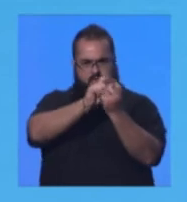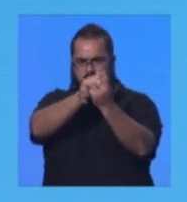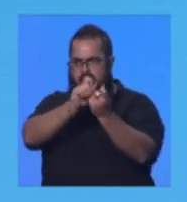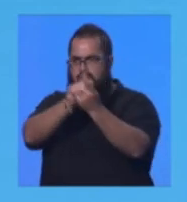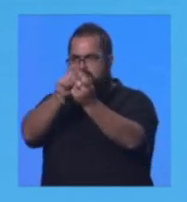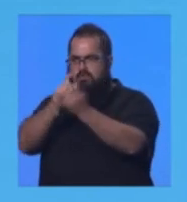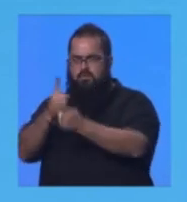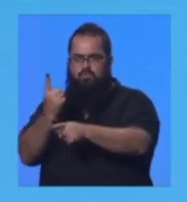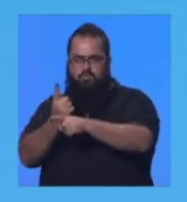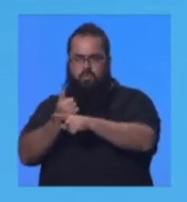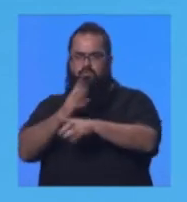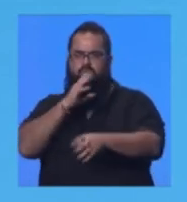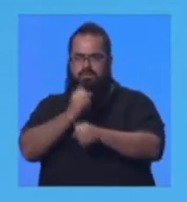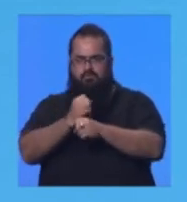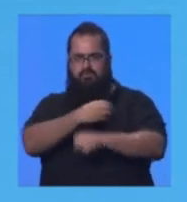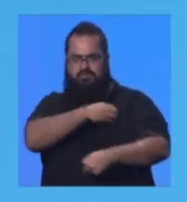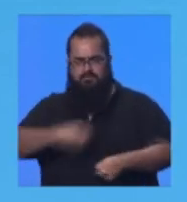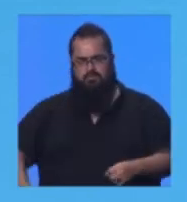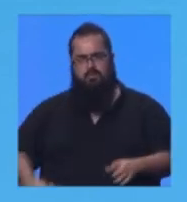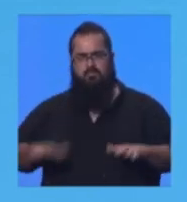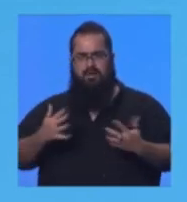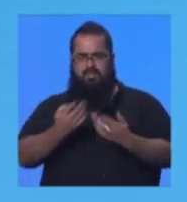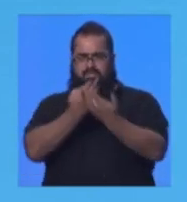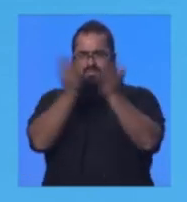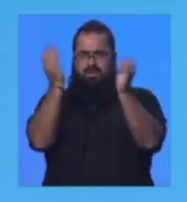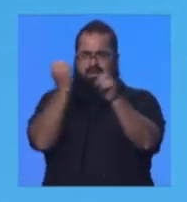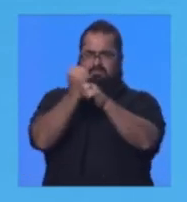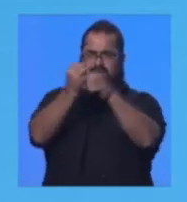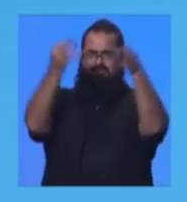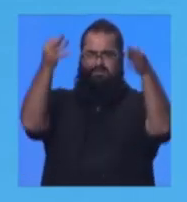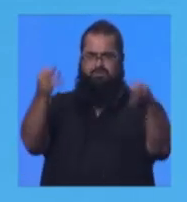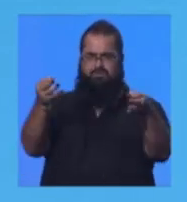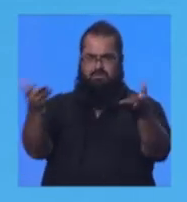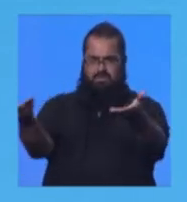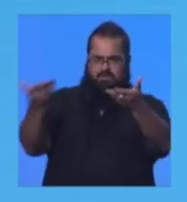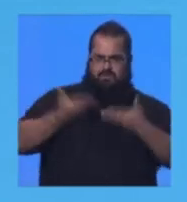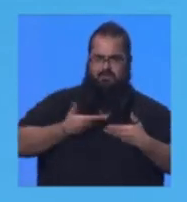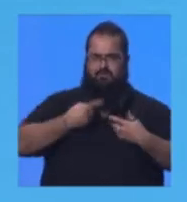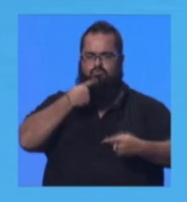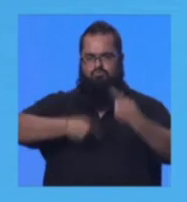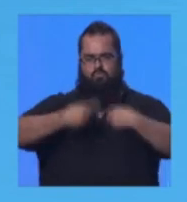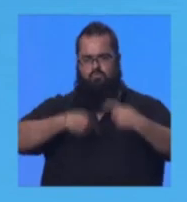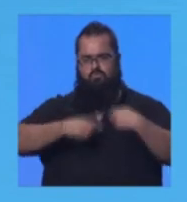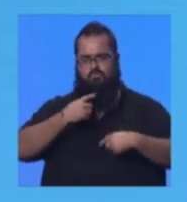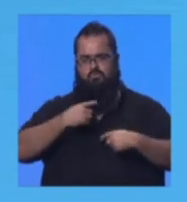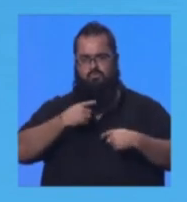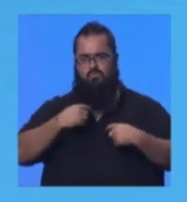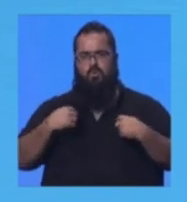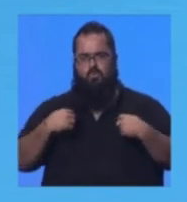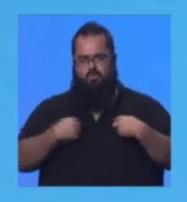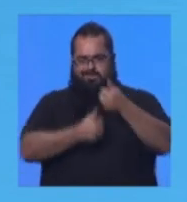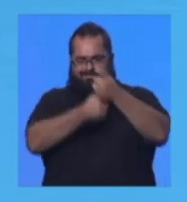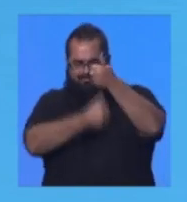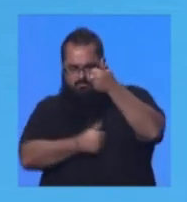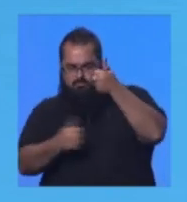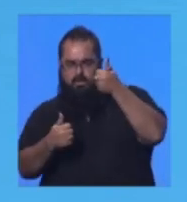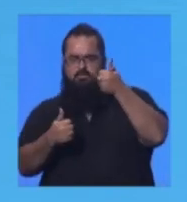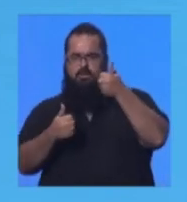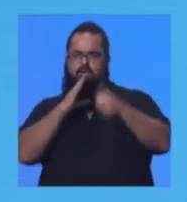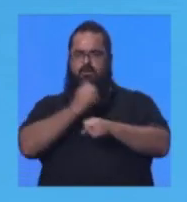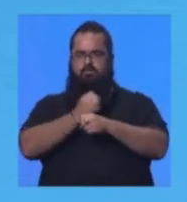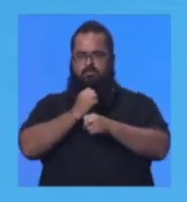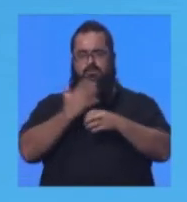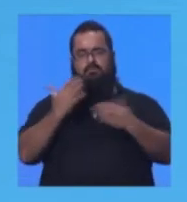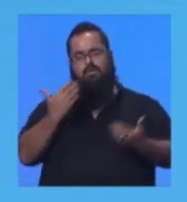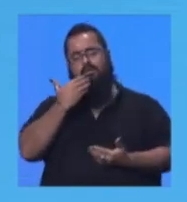government make those decisions and we work within them. And I think that's really the way we should look at this. But